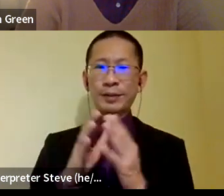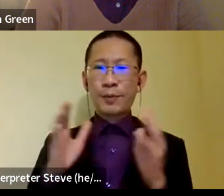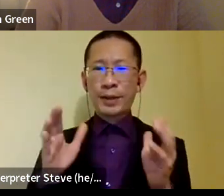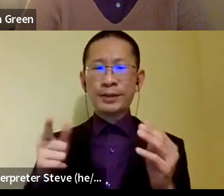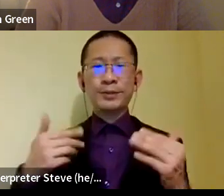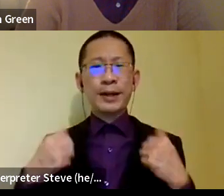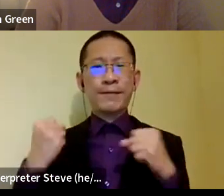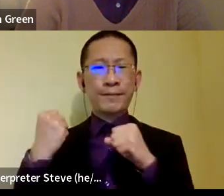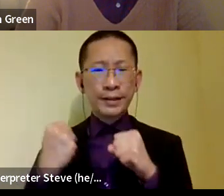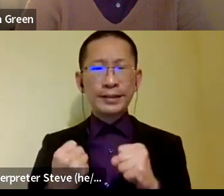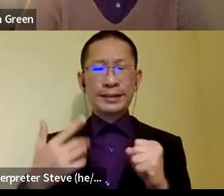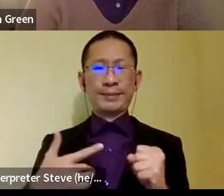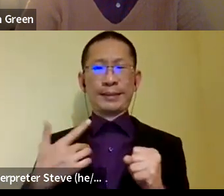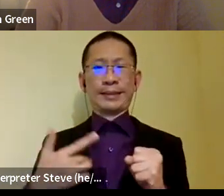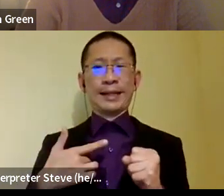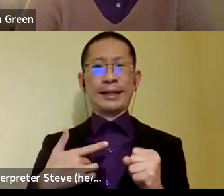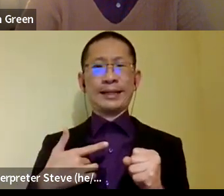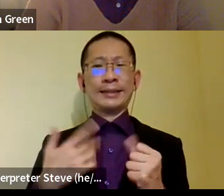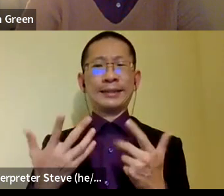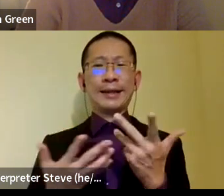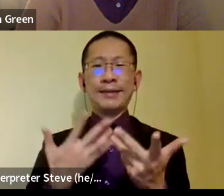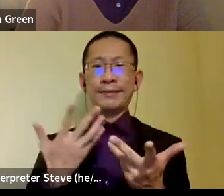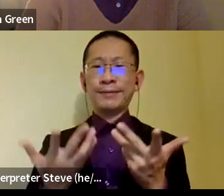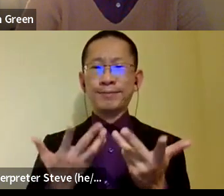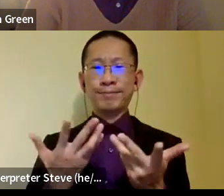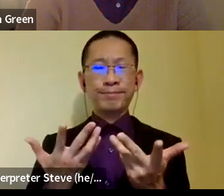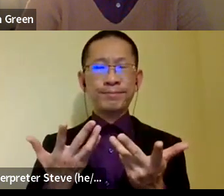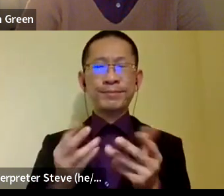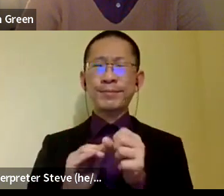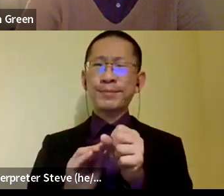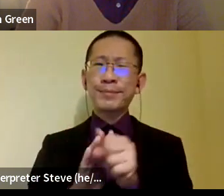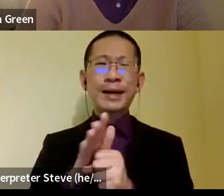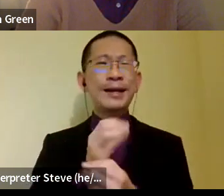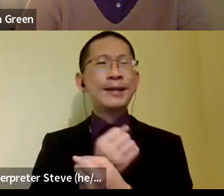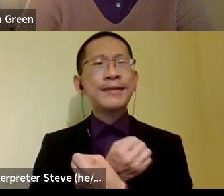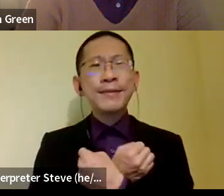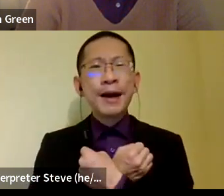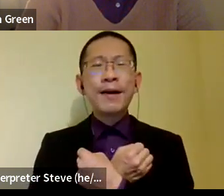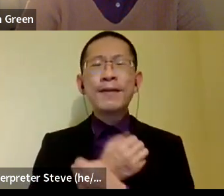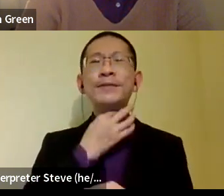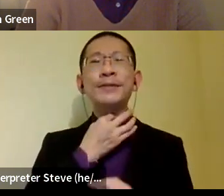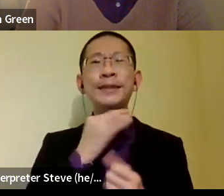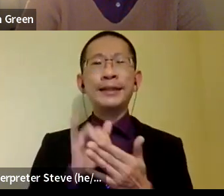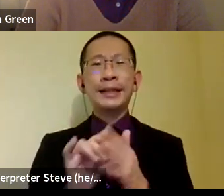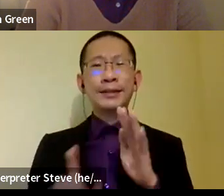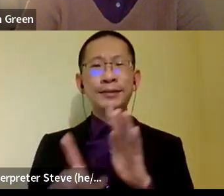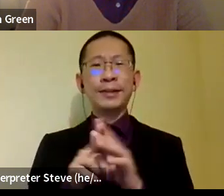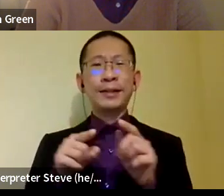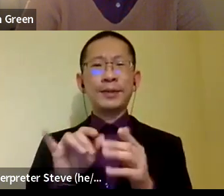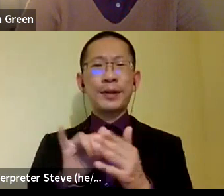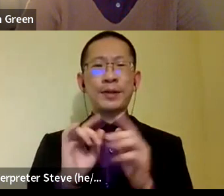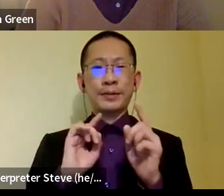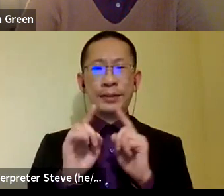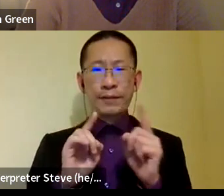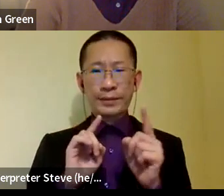deep sense of generous, loving curiosity that is brought during those